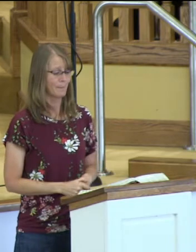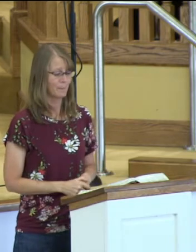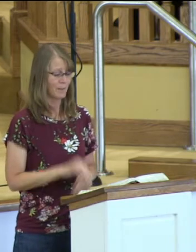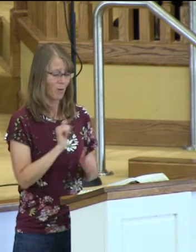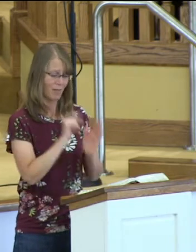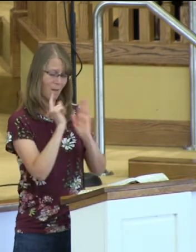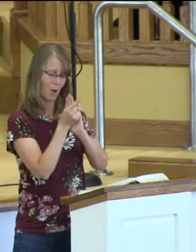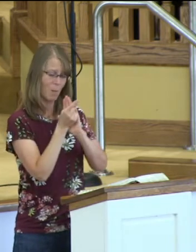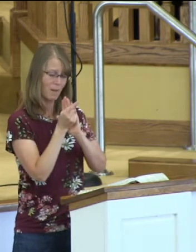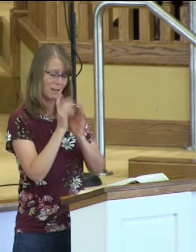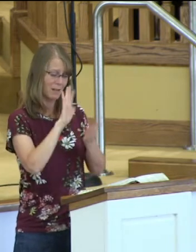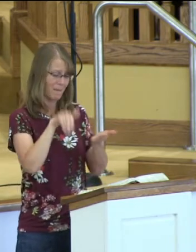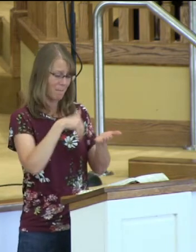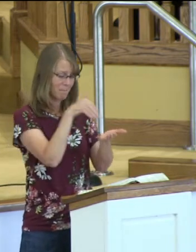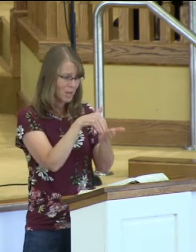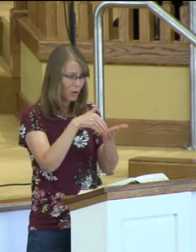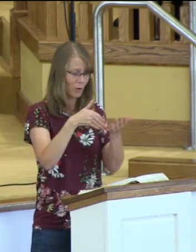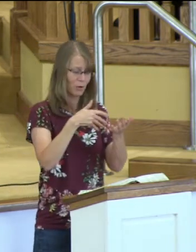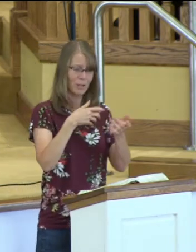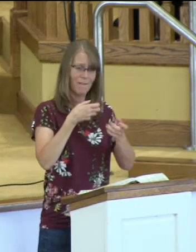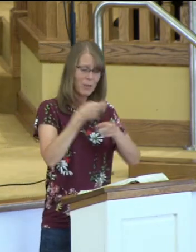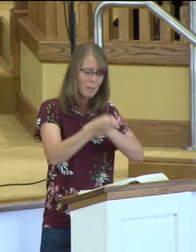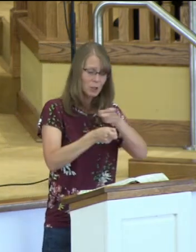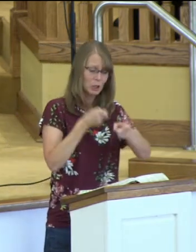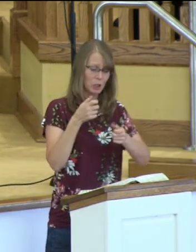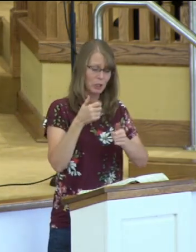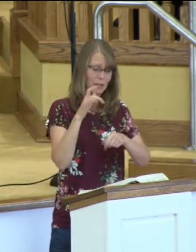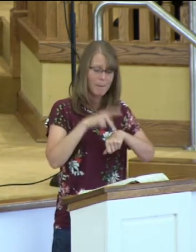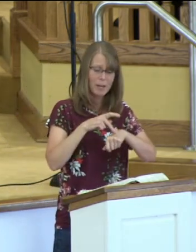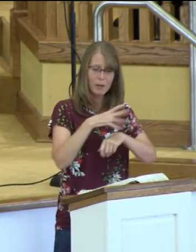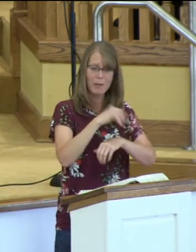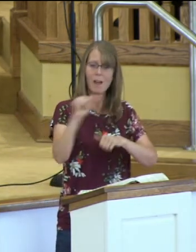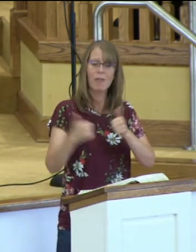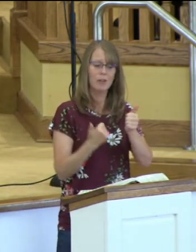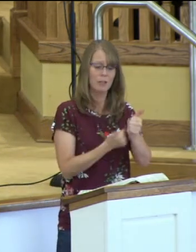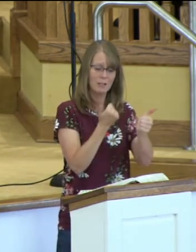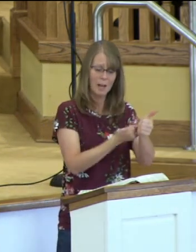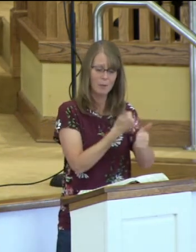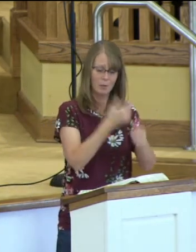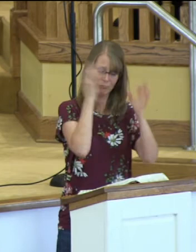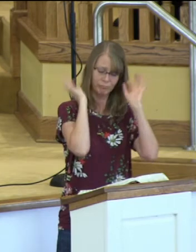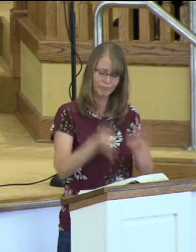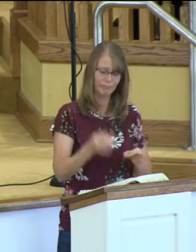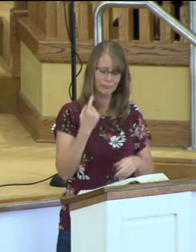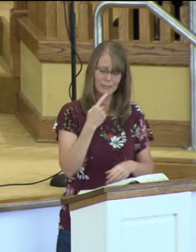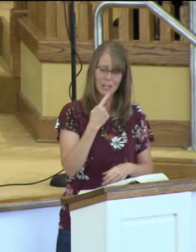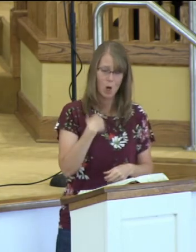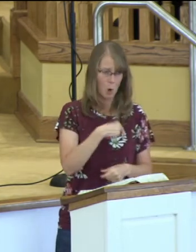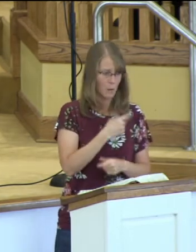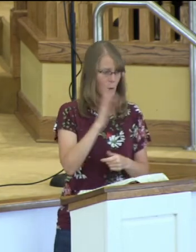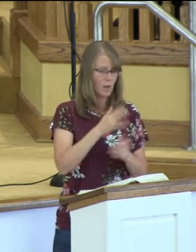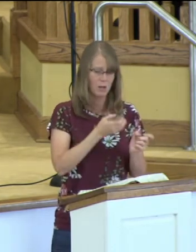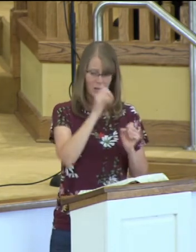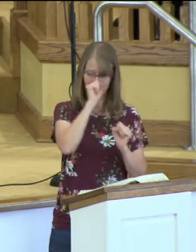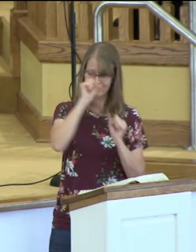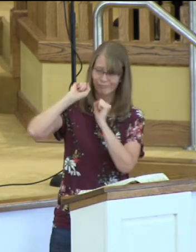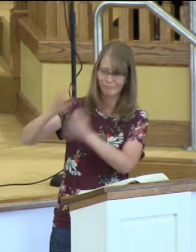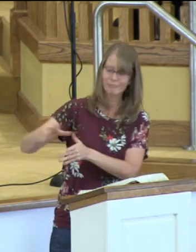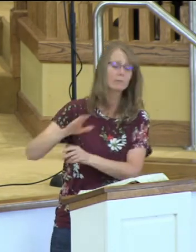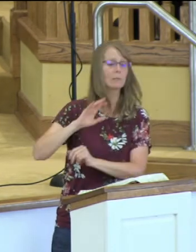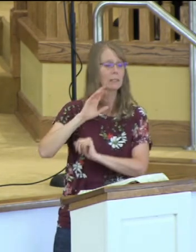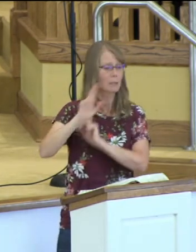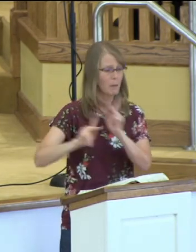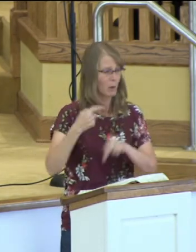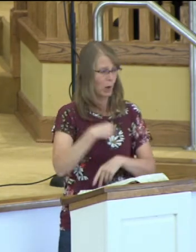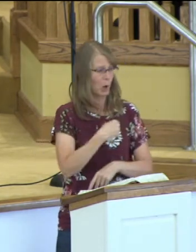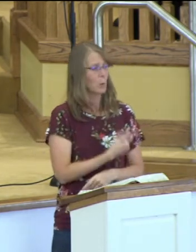that persecution, the disciples and Peter made their choice. Hey, listen, we will forsake all else. We have chosen God and we have chosen his message